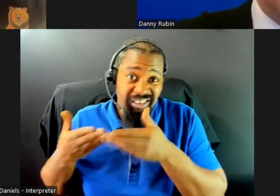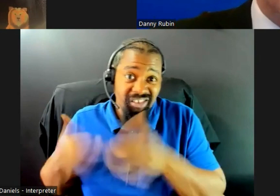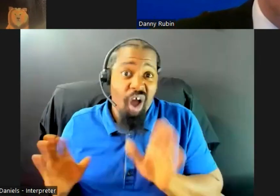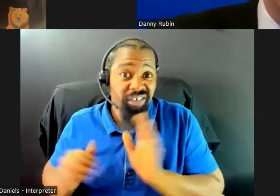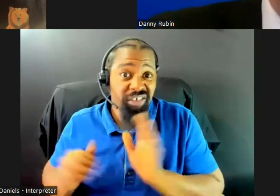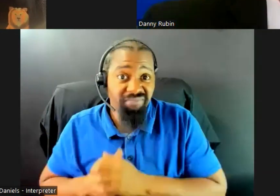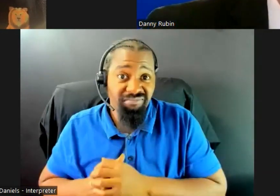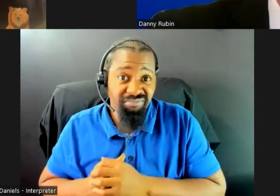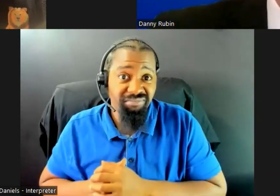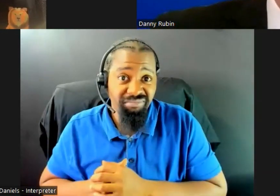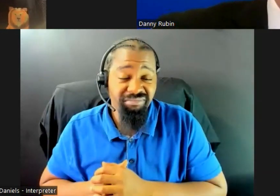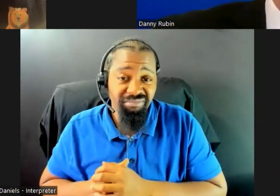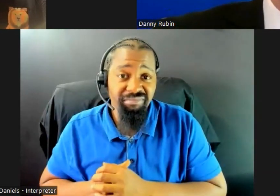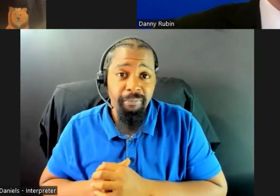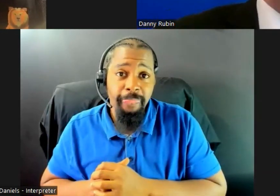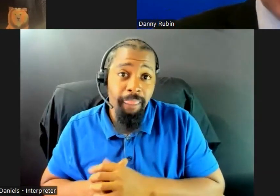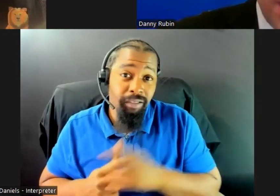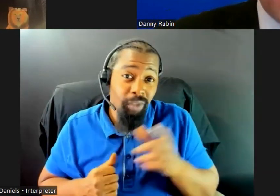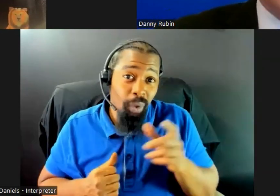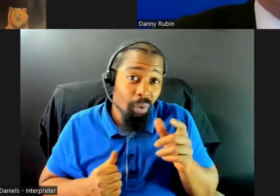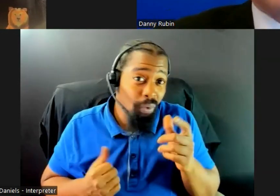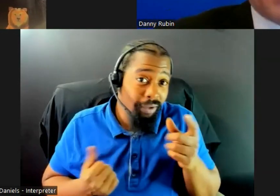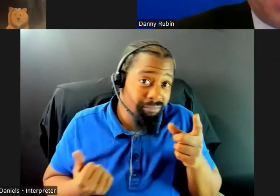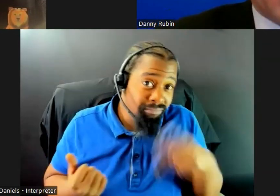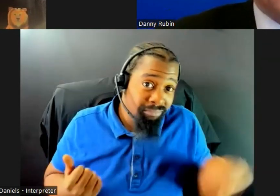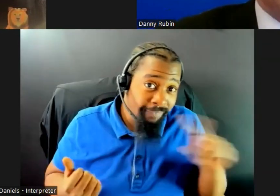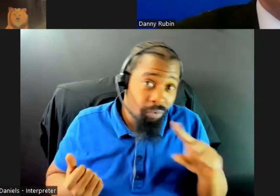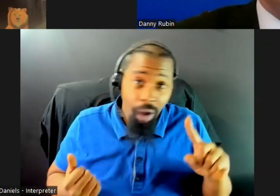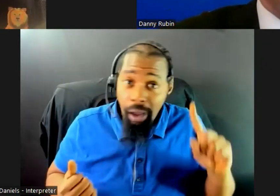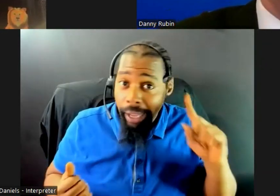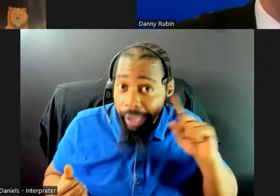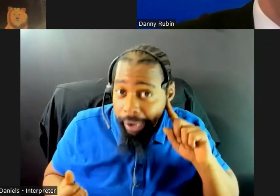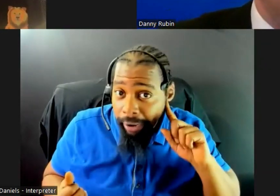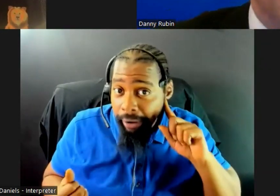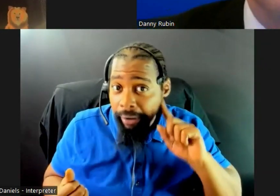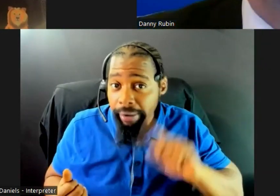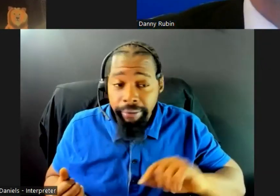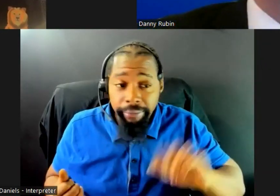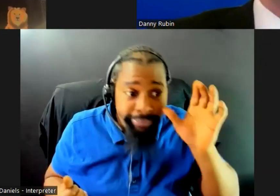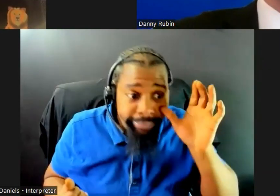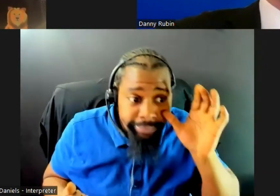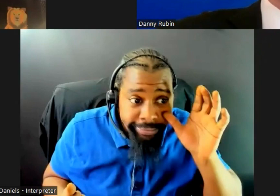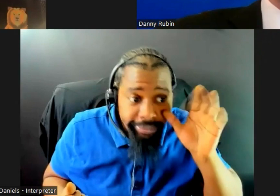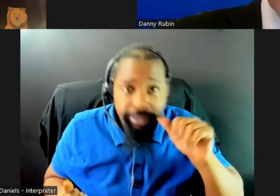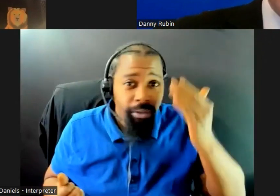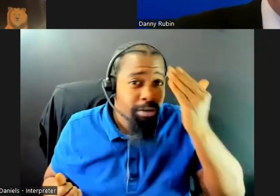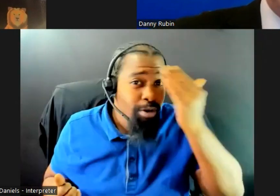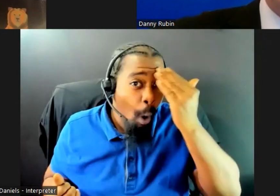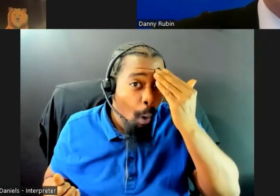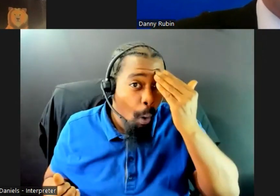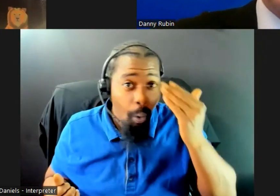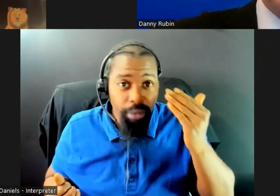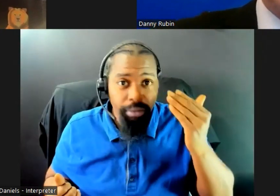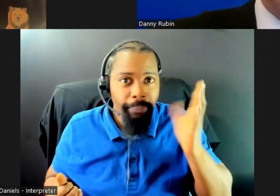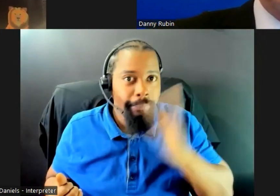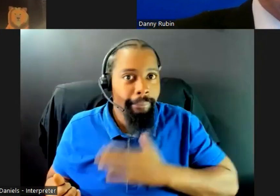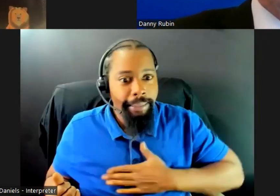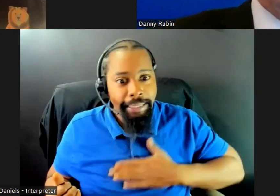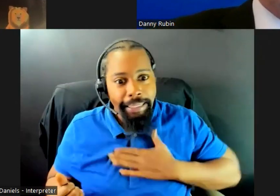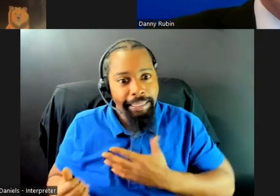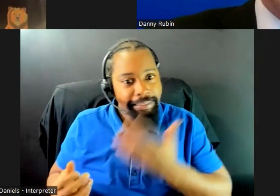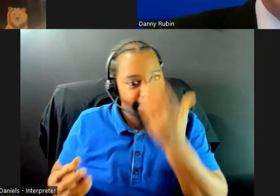anything, if anyone knows anything about Diamond, please let Paris know. We will be sure to do